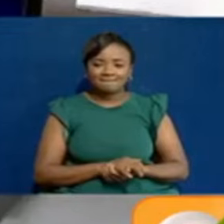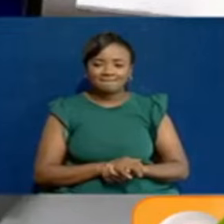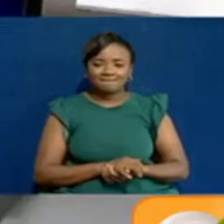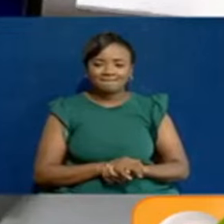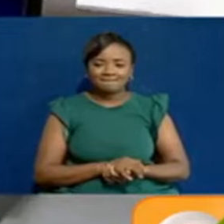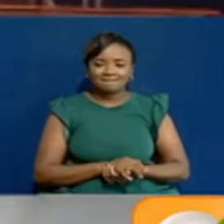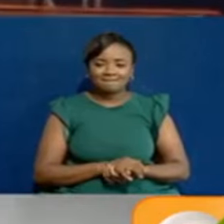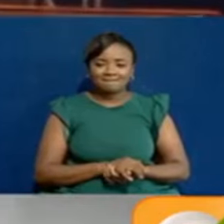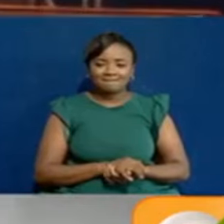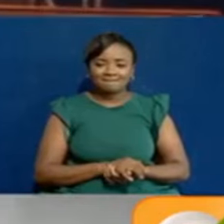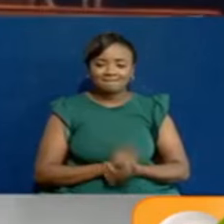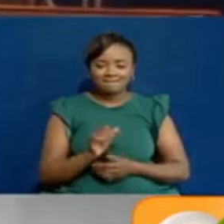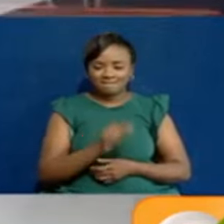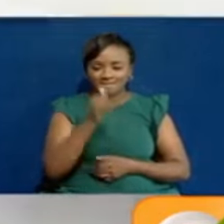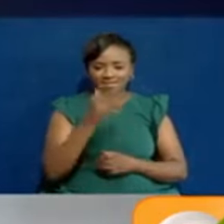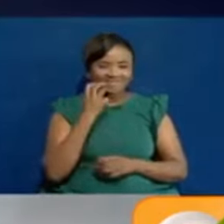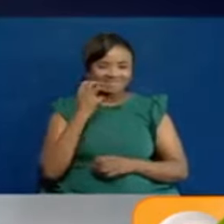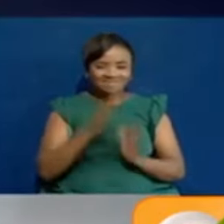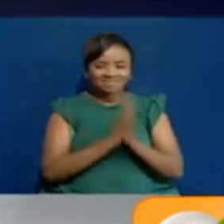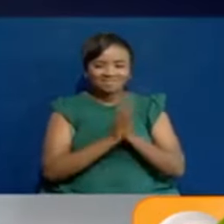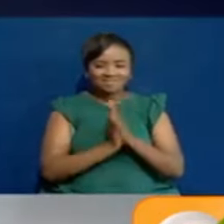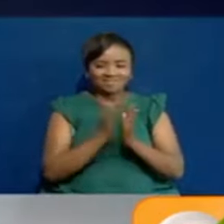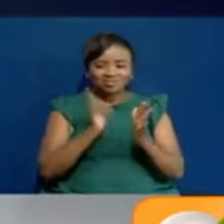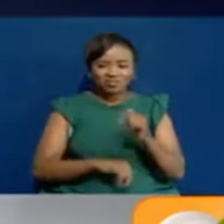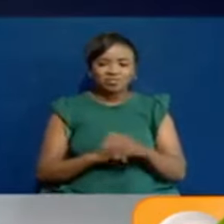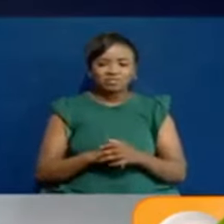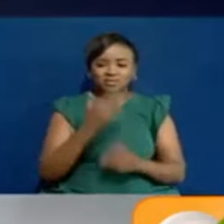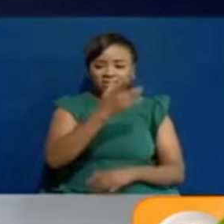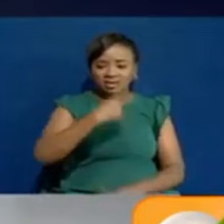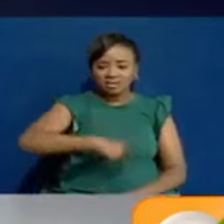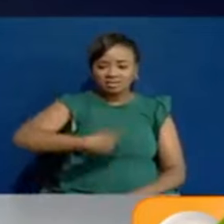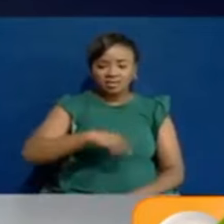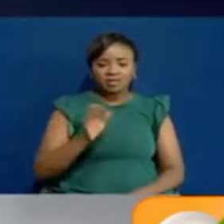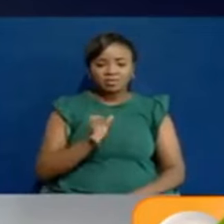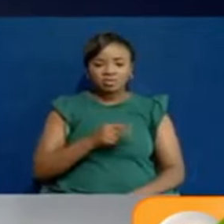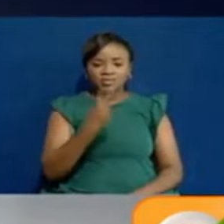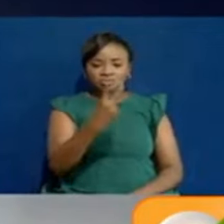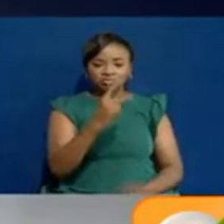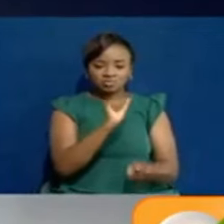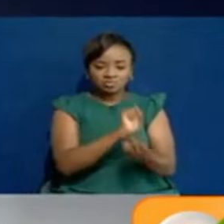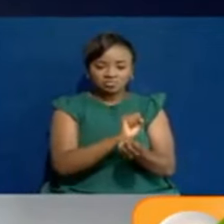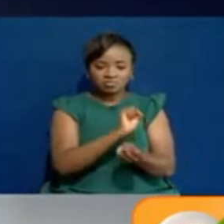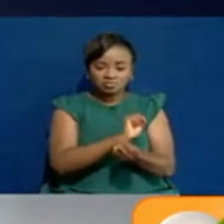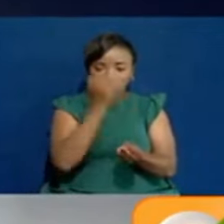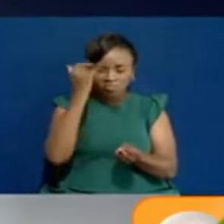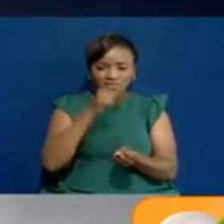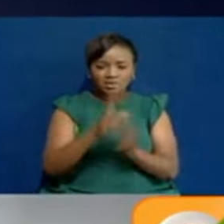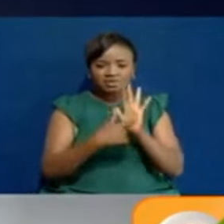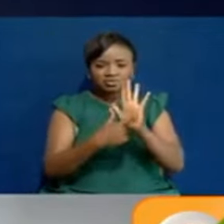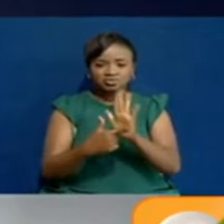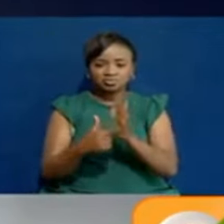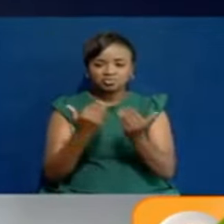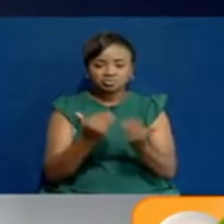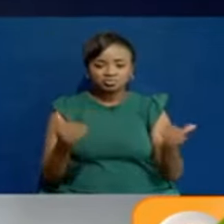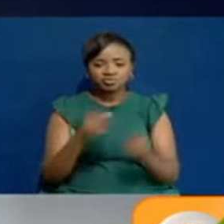the night. Now to some disturbing issues out of Malindi. Two women have been arrested for allegedly exposing children to